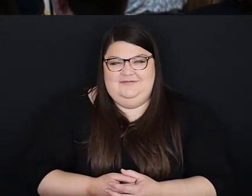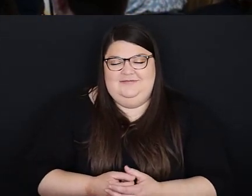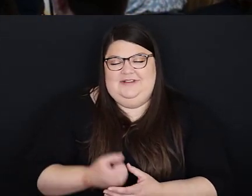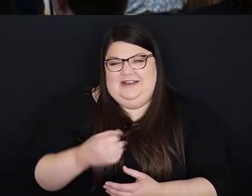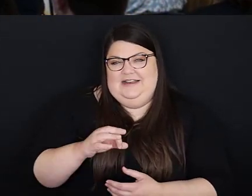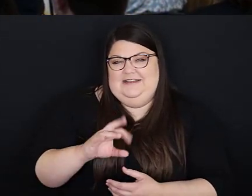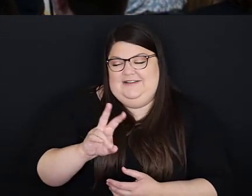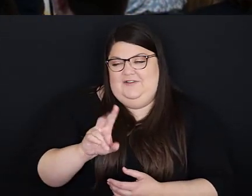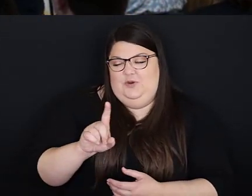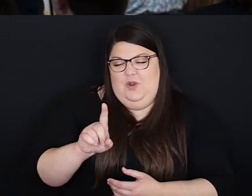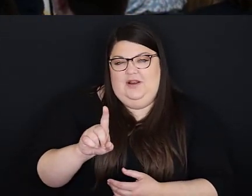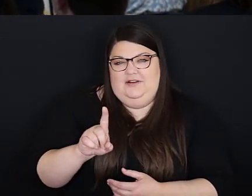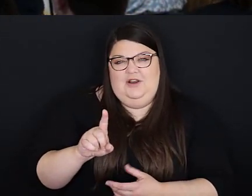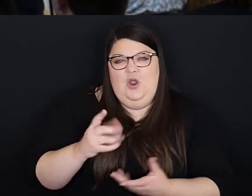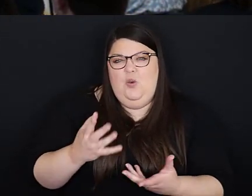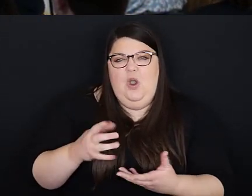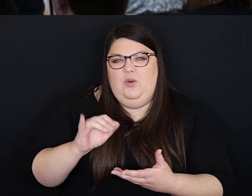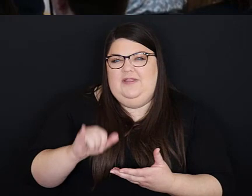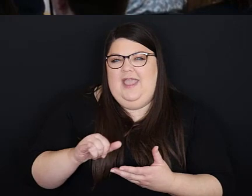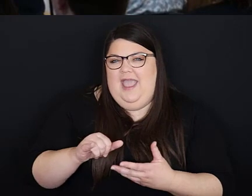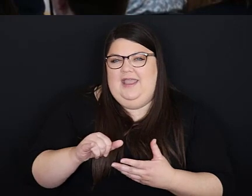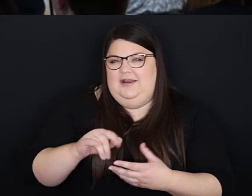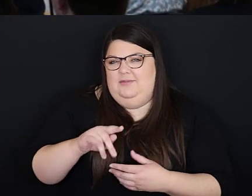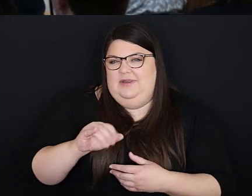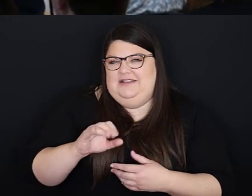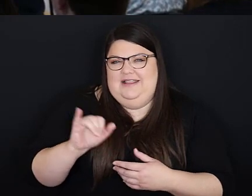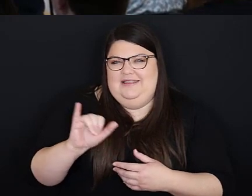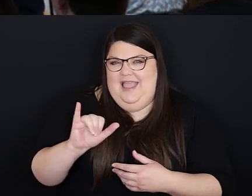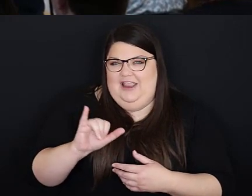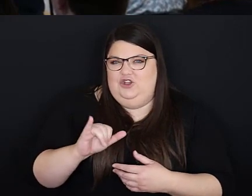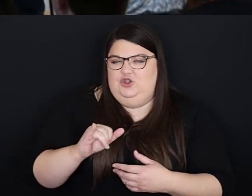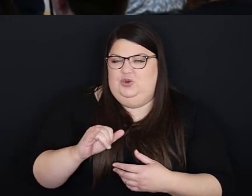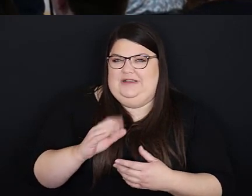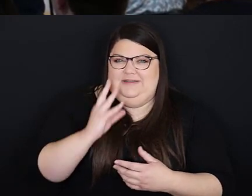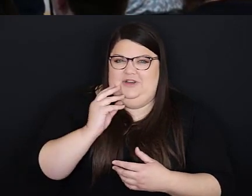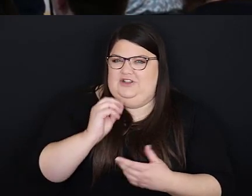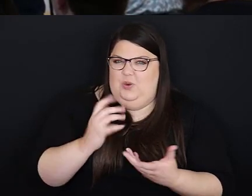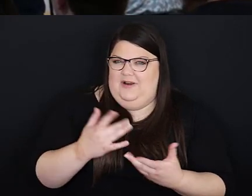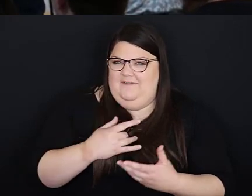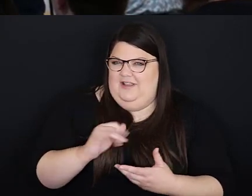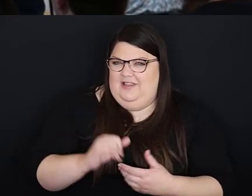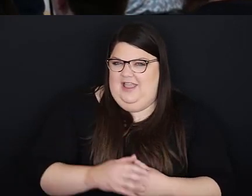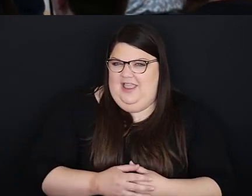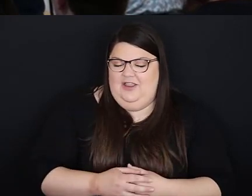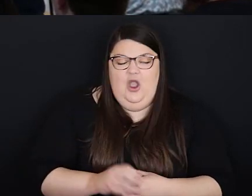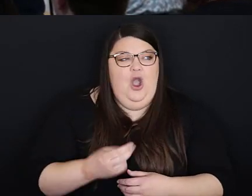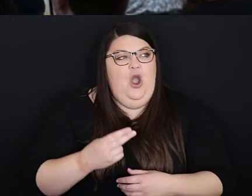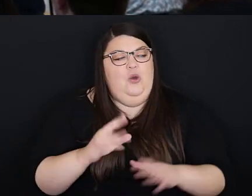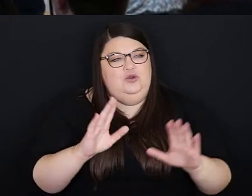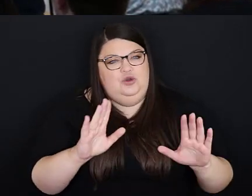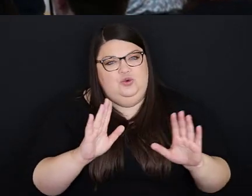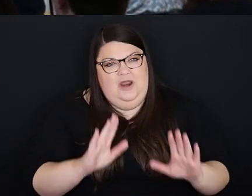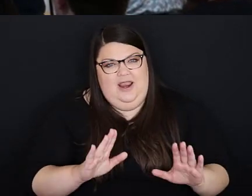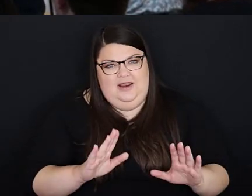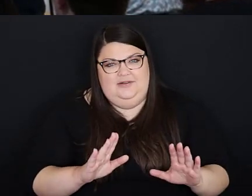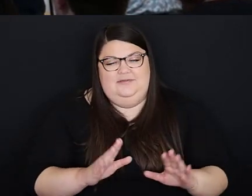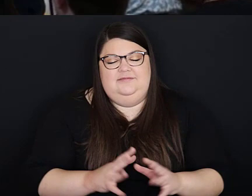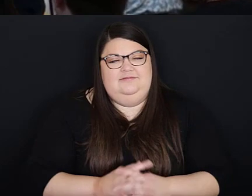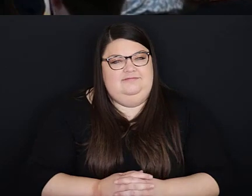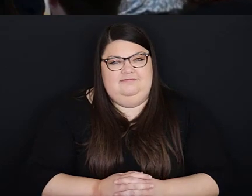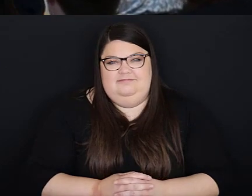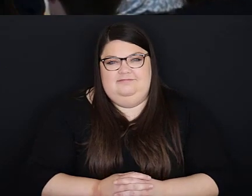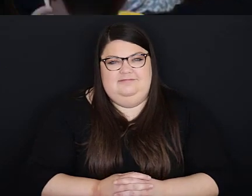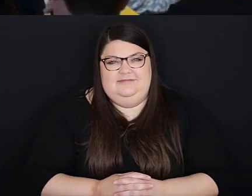In 1971. And what was this piece like to experience? What did it feel like? What did it... Oh, it was great. It was, I